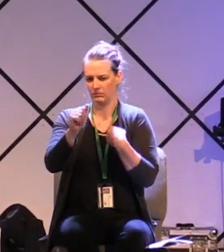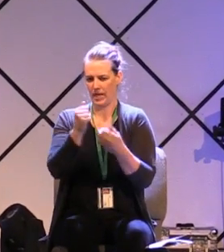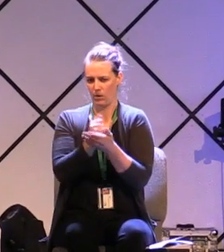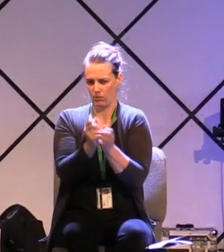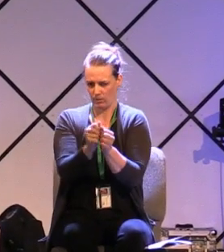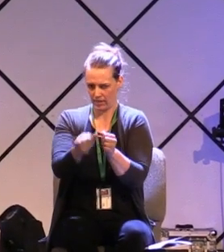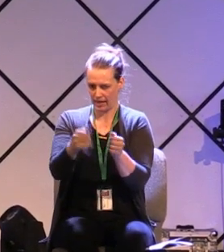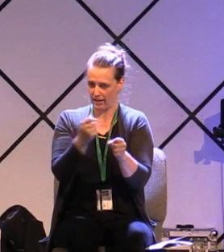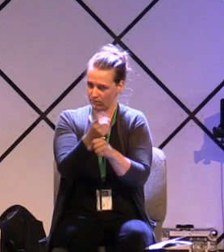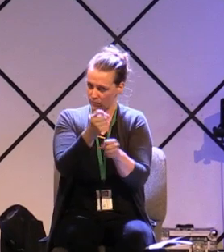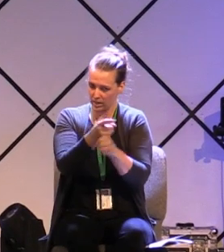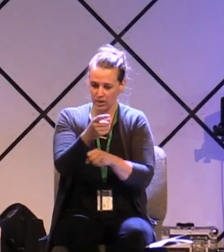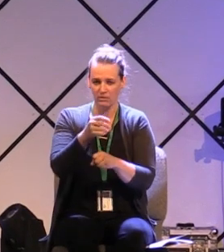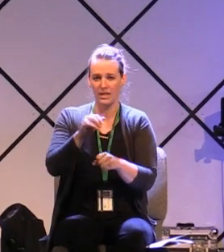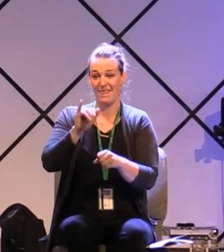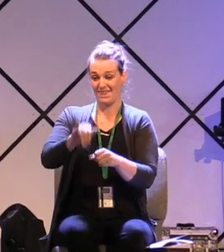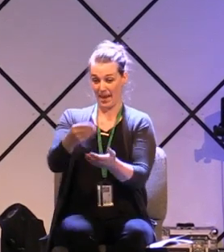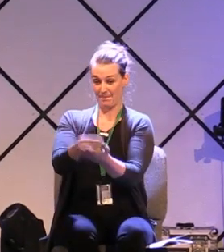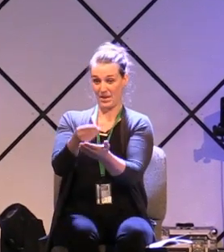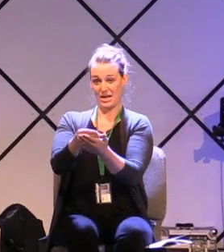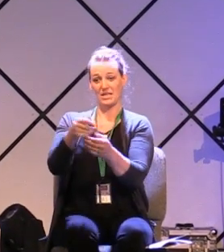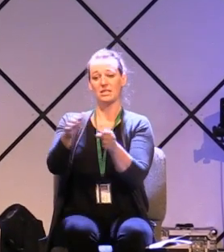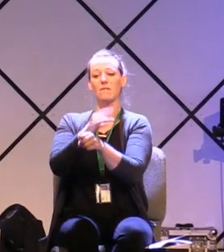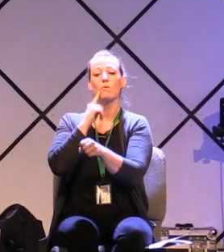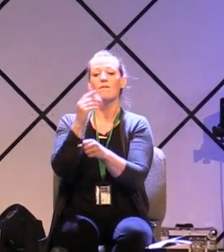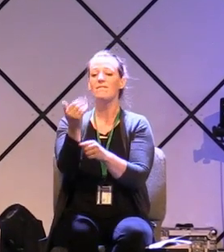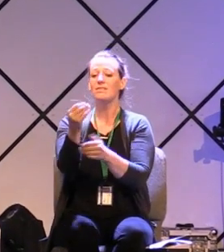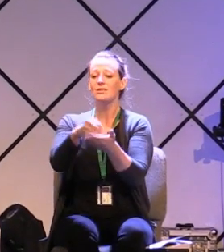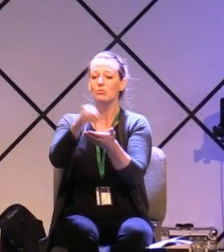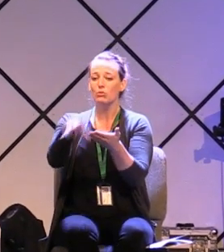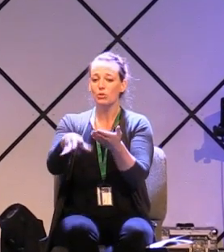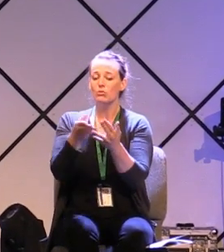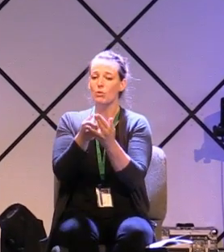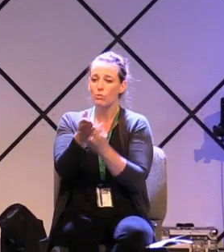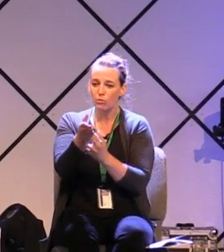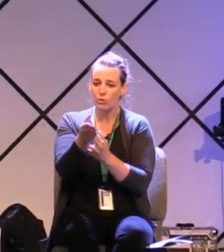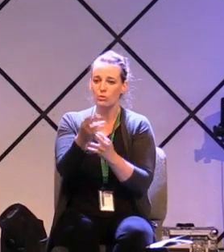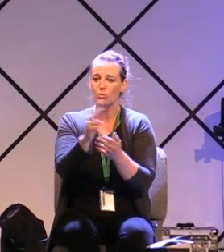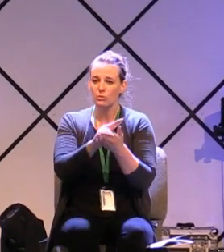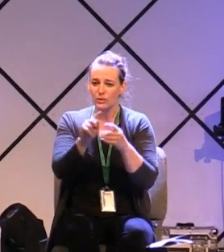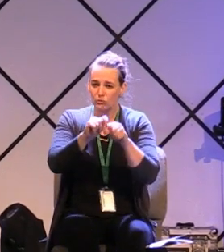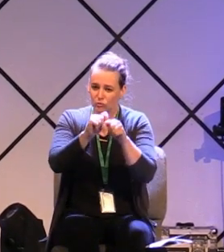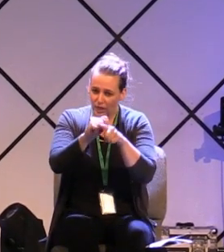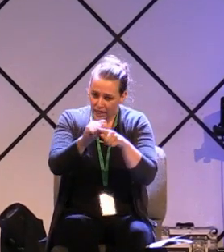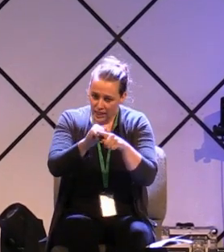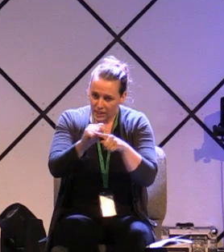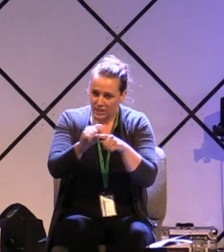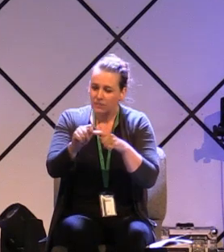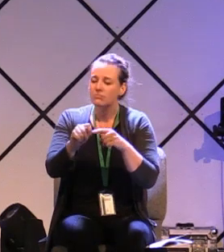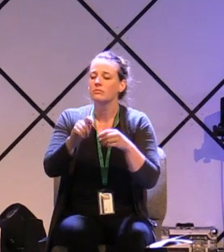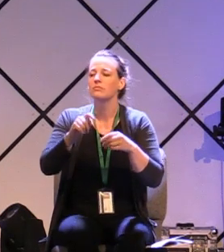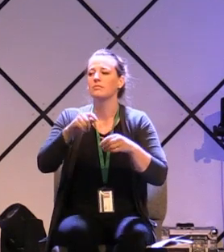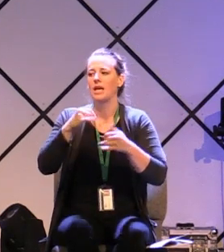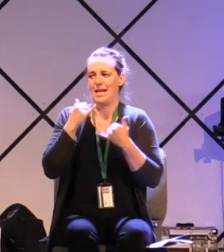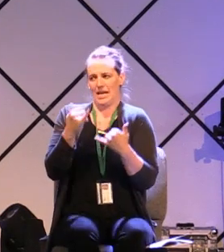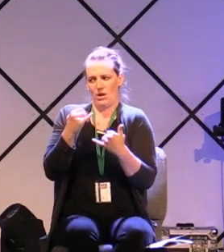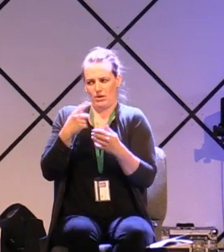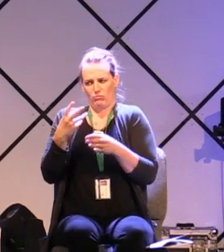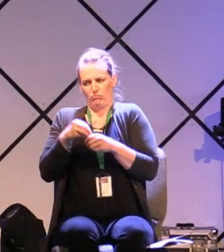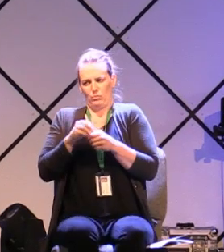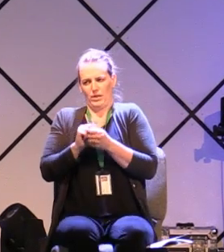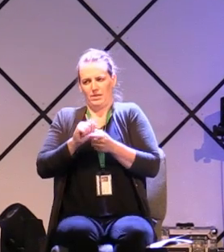that is enough for 15 students to go through our two-week team training that we have that culminates with this graduation you're watching